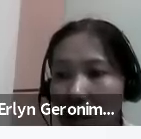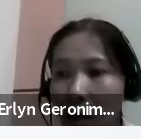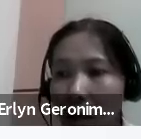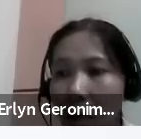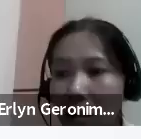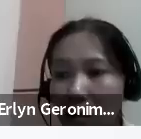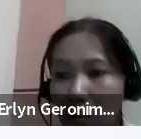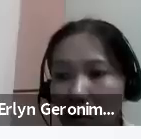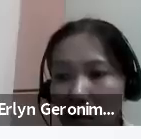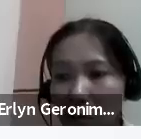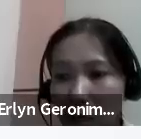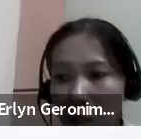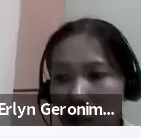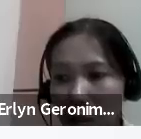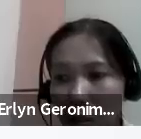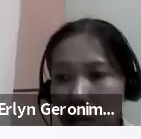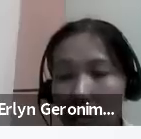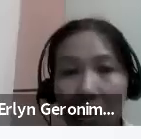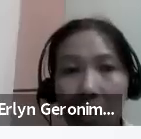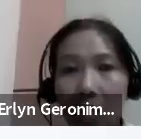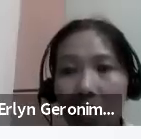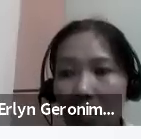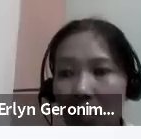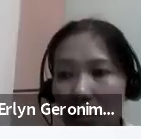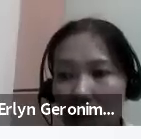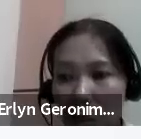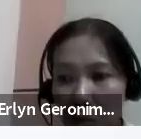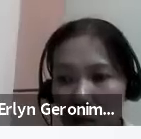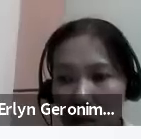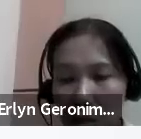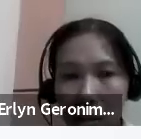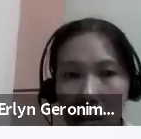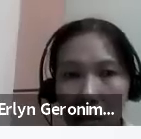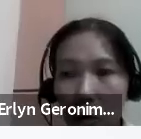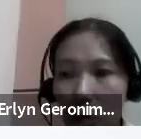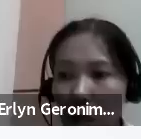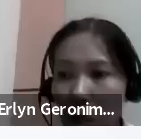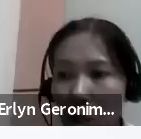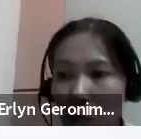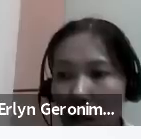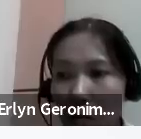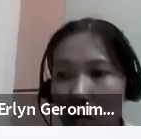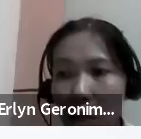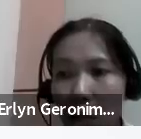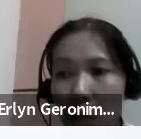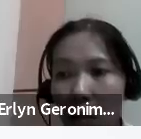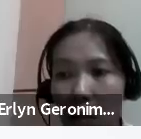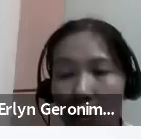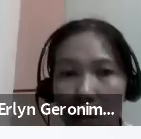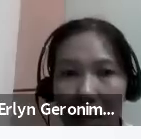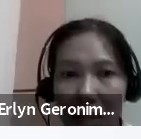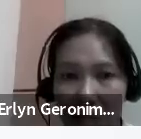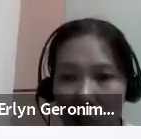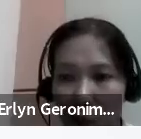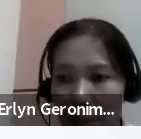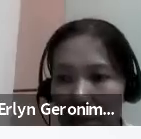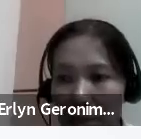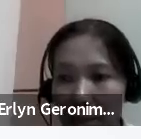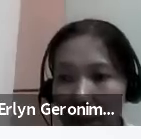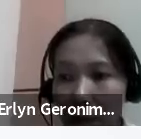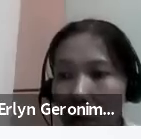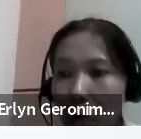UNESCO ILO recommendation concerning the status of teachers in cooperation with the International Labour